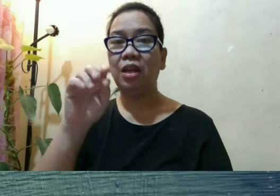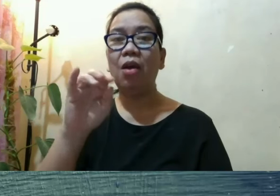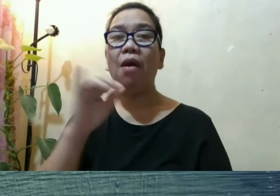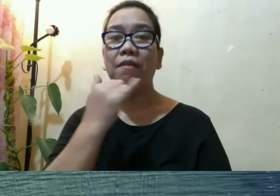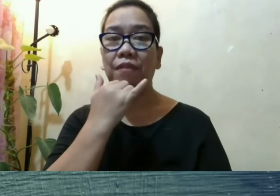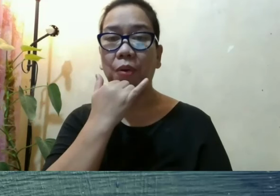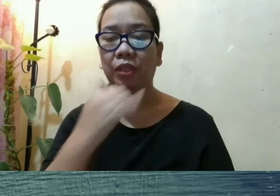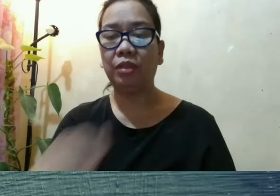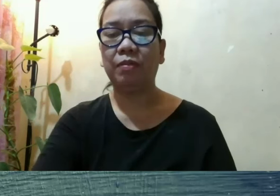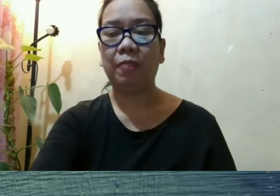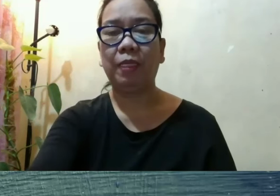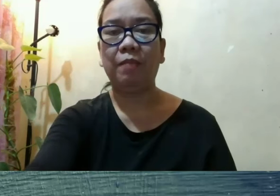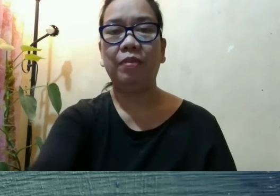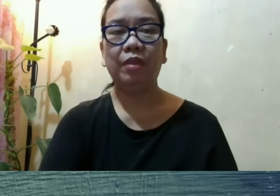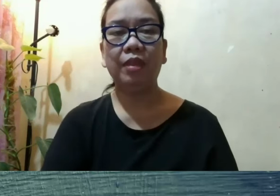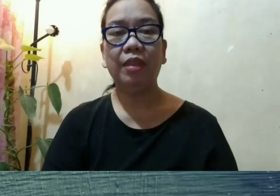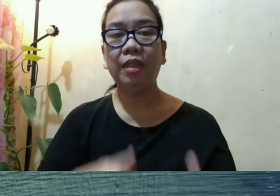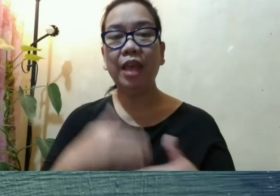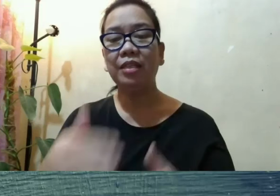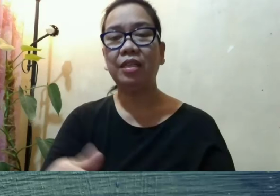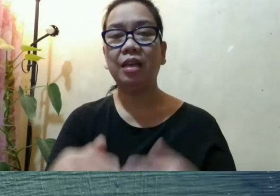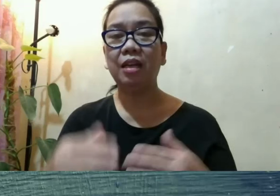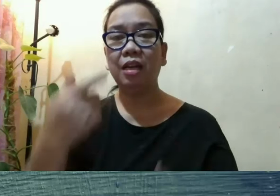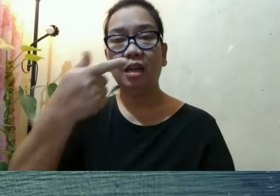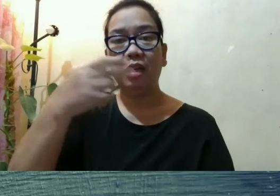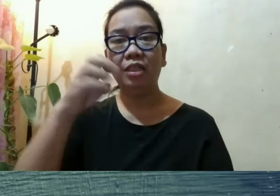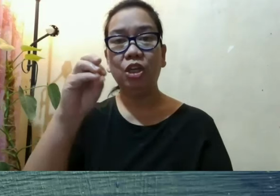thrust fault. Next